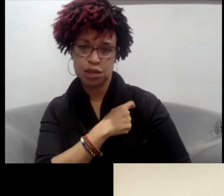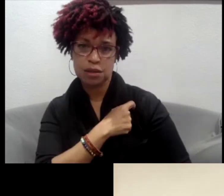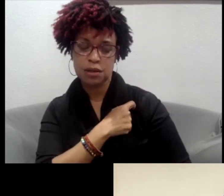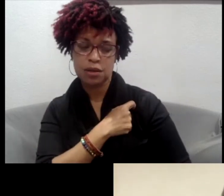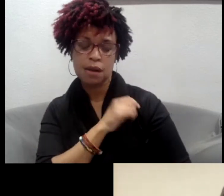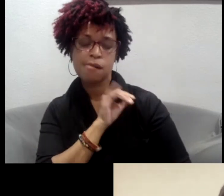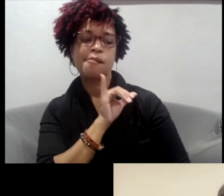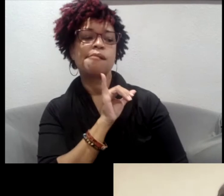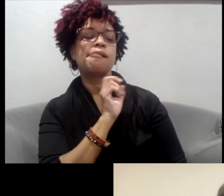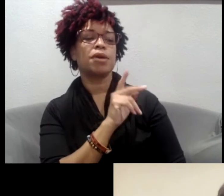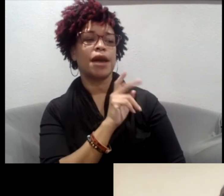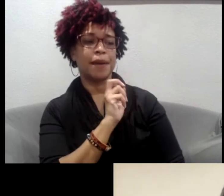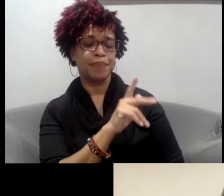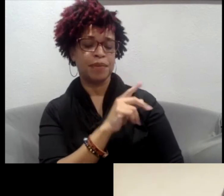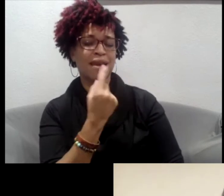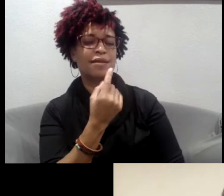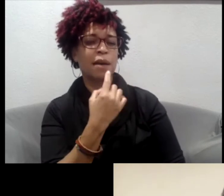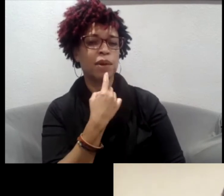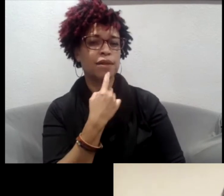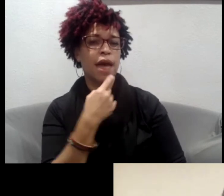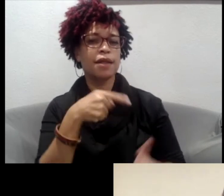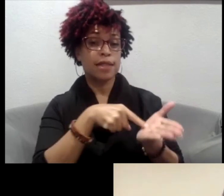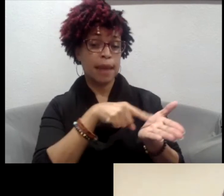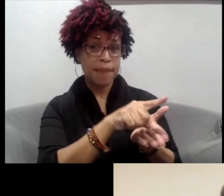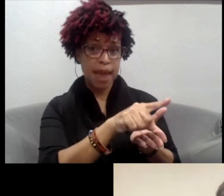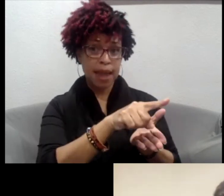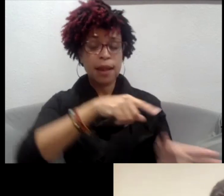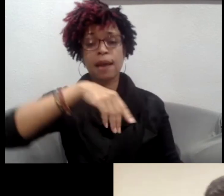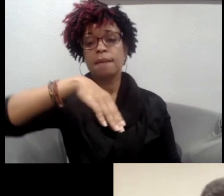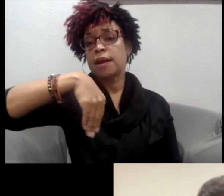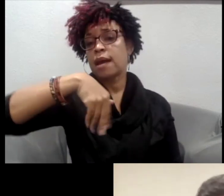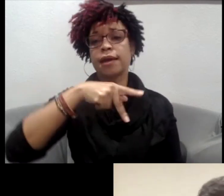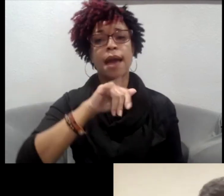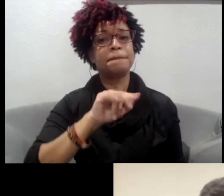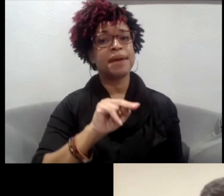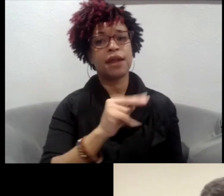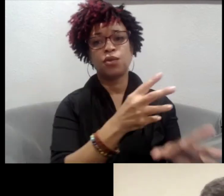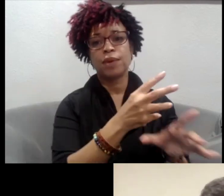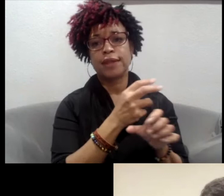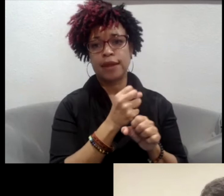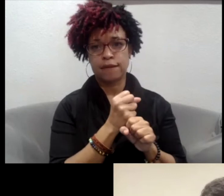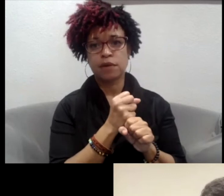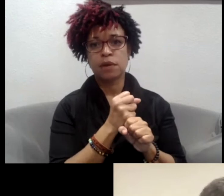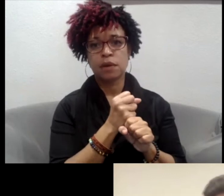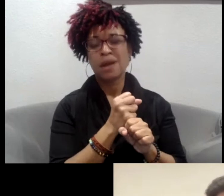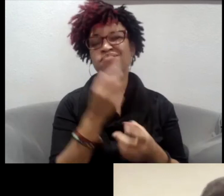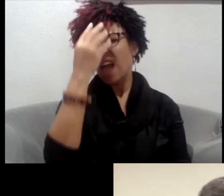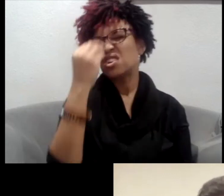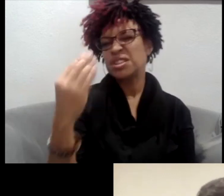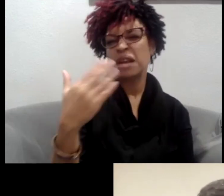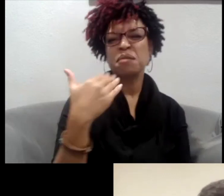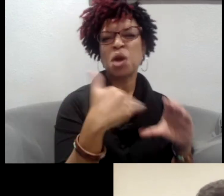Okay. Someone says they have paid but have not received a PIN. I'm just going to tell that person you should email